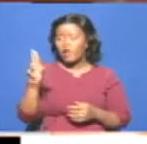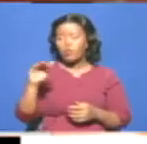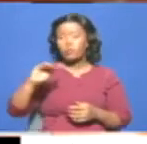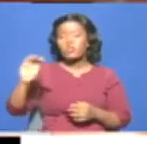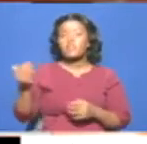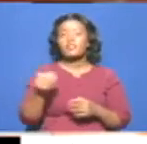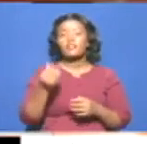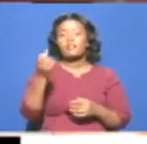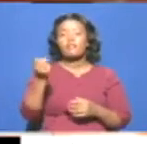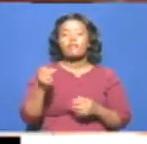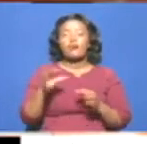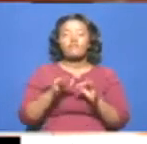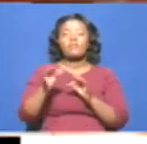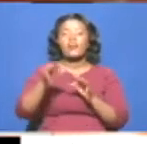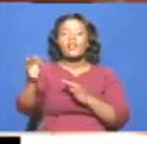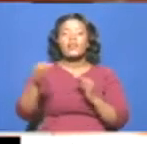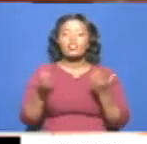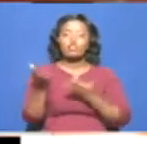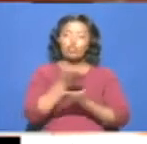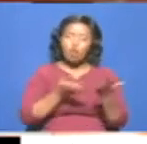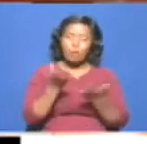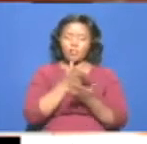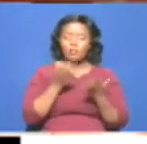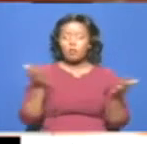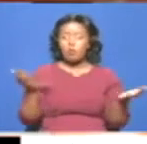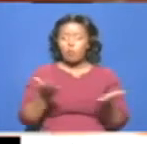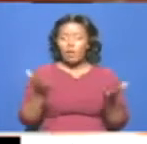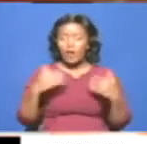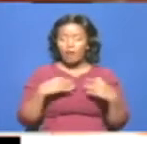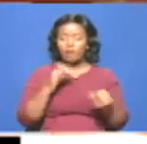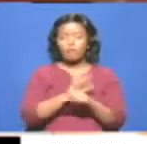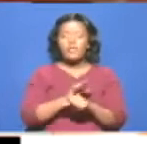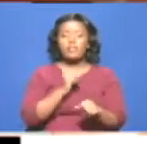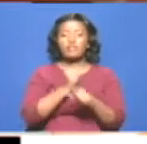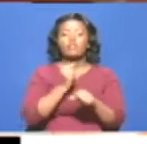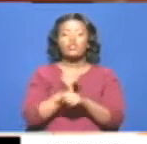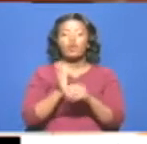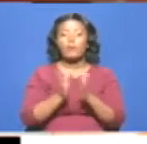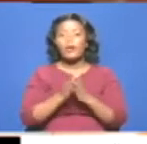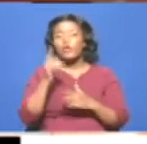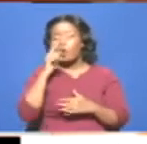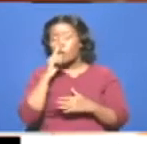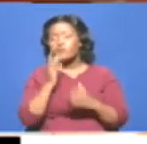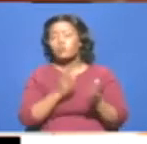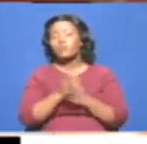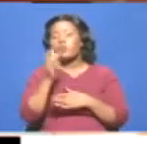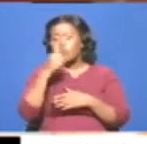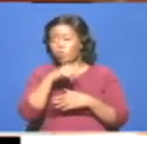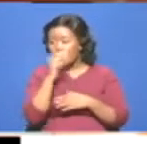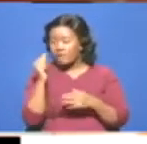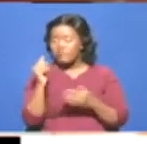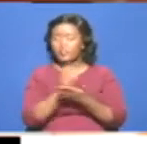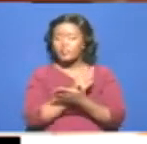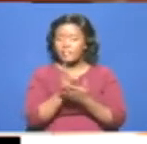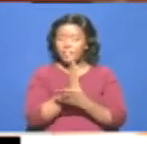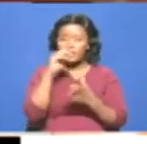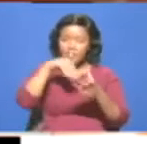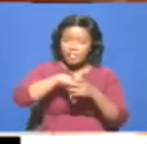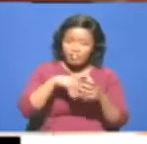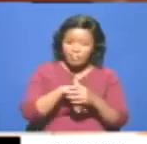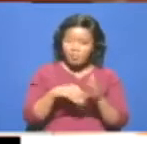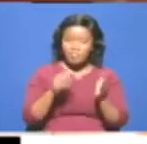zone, as it creates thousands of jobs and homes through private sector investment and continues to execute the two pillars of the